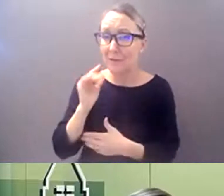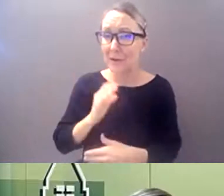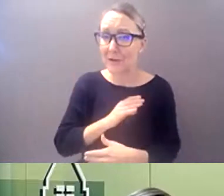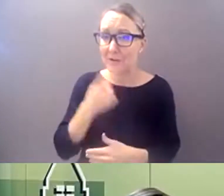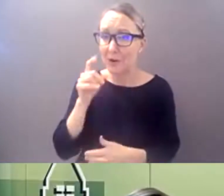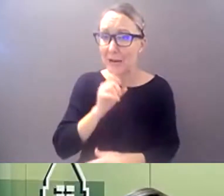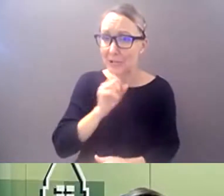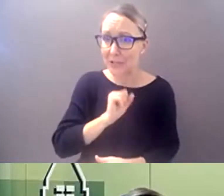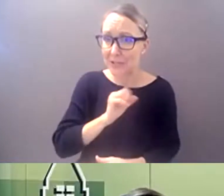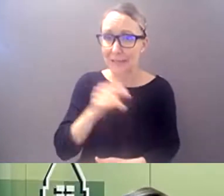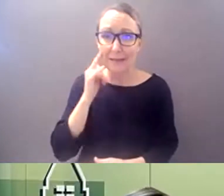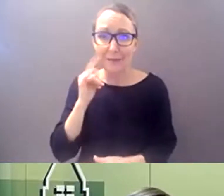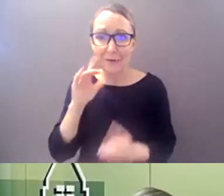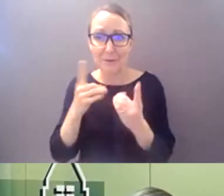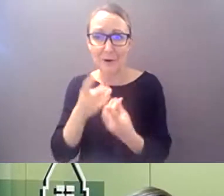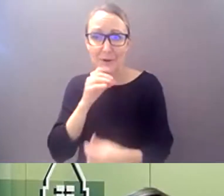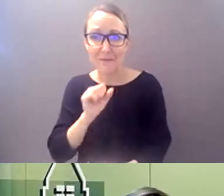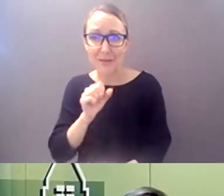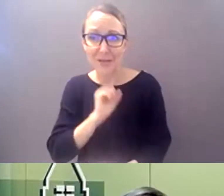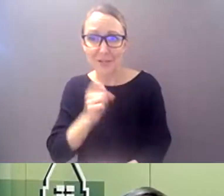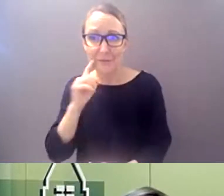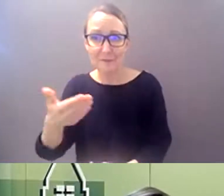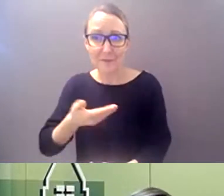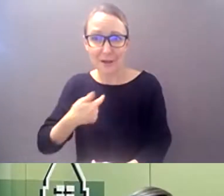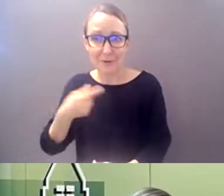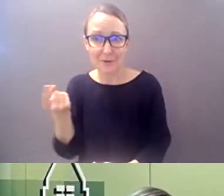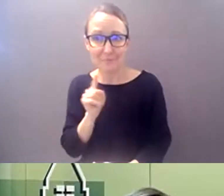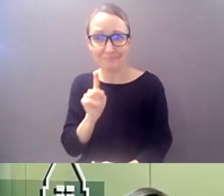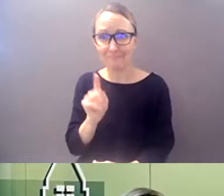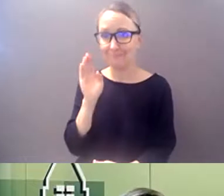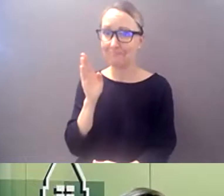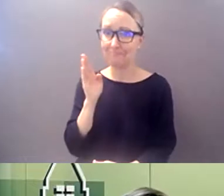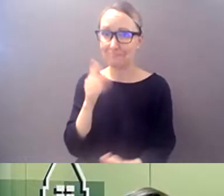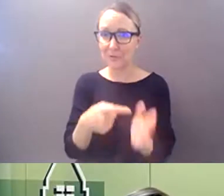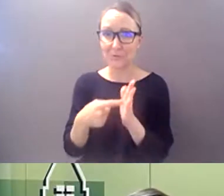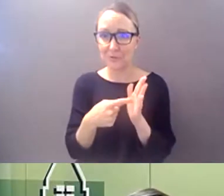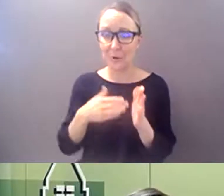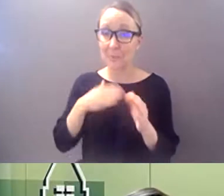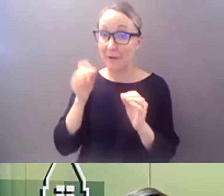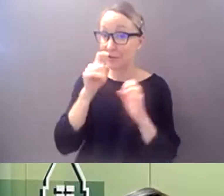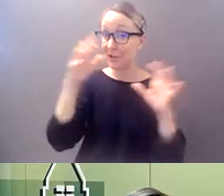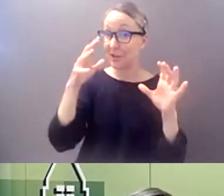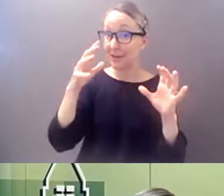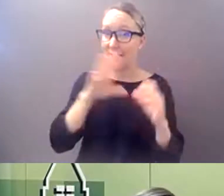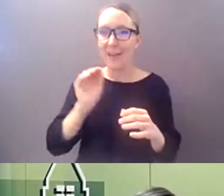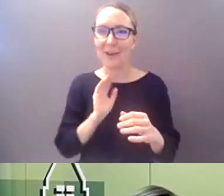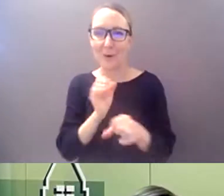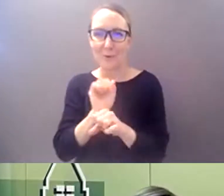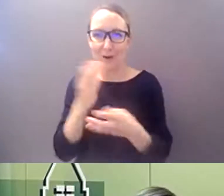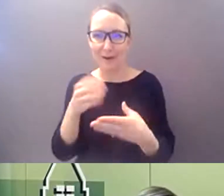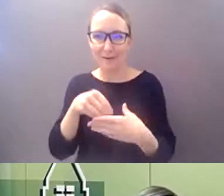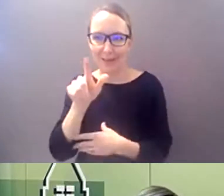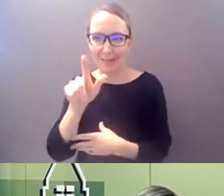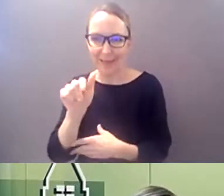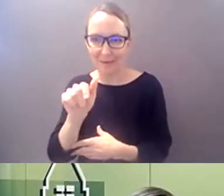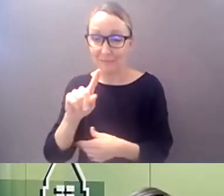and to the California Department of Aging for inviting me to share our vision and our work here in Los Angeles. First slide,